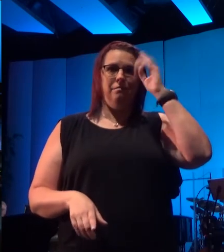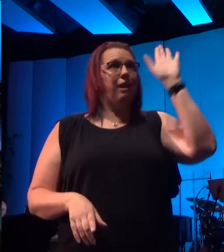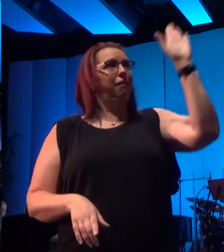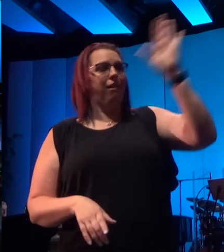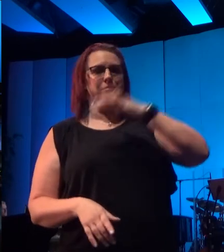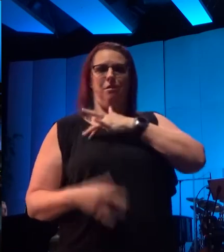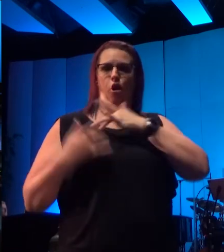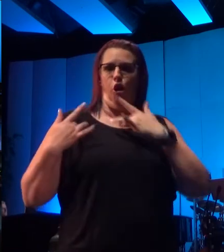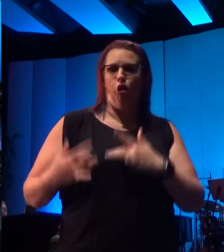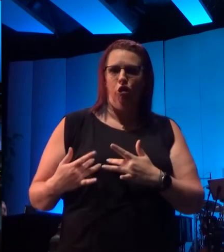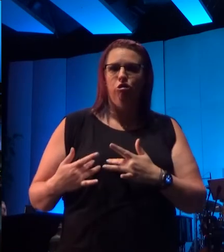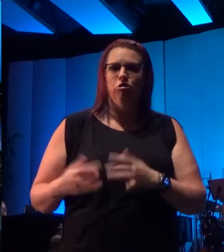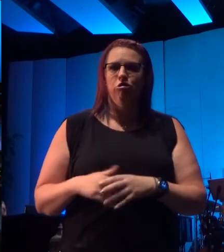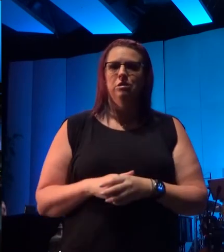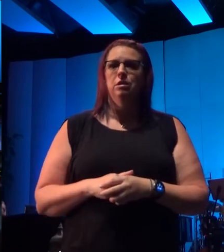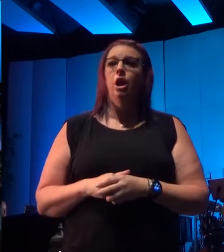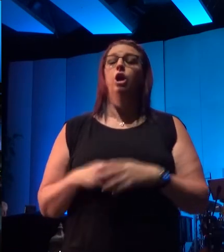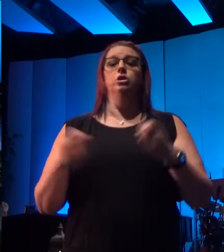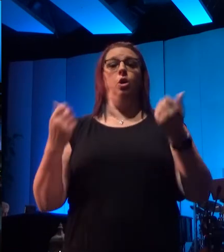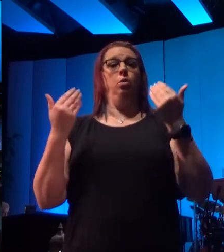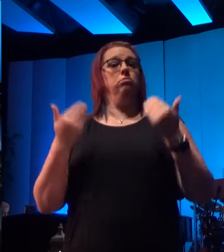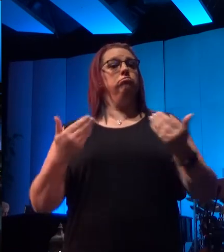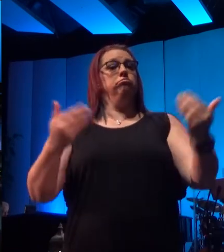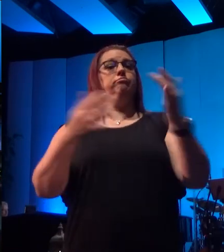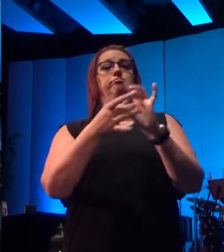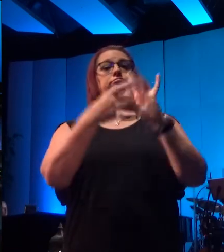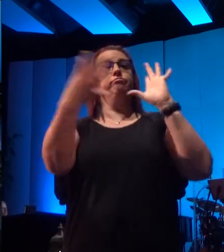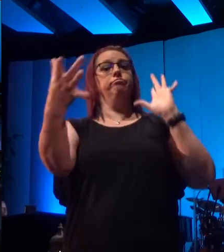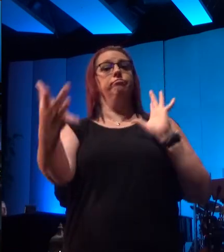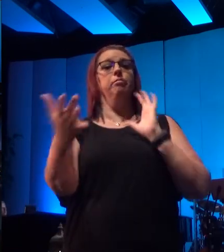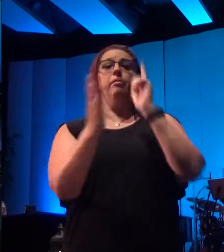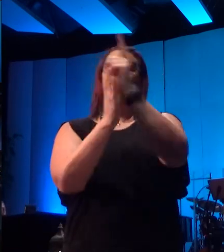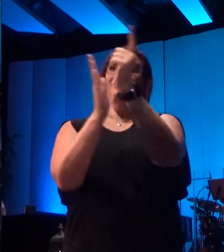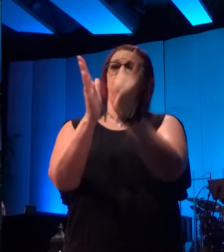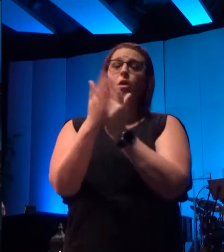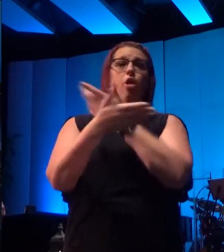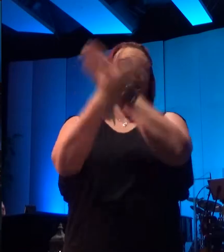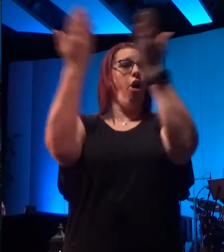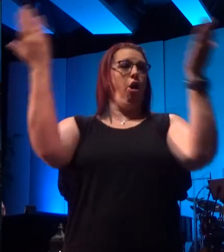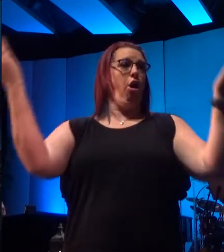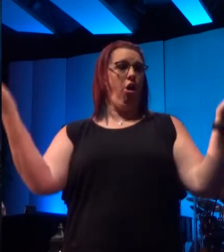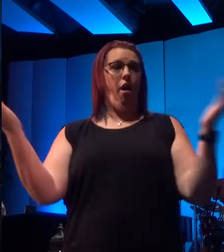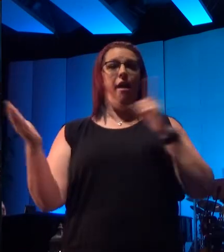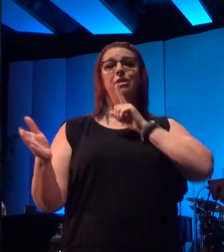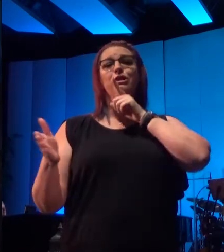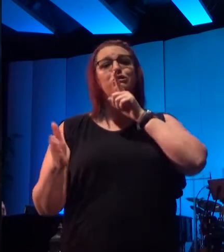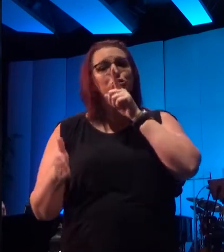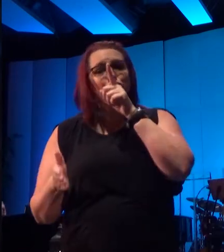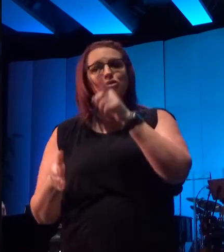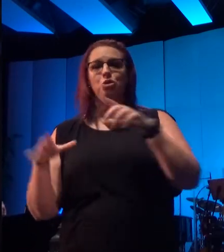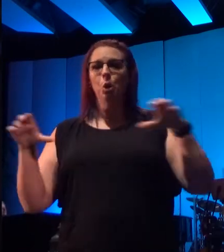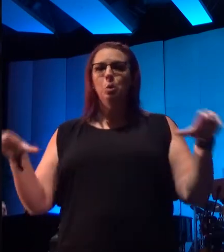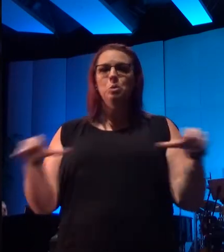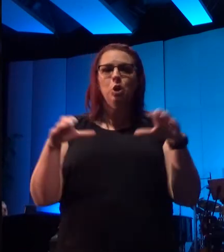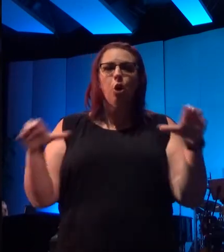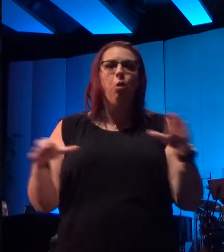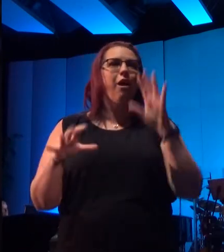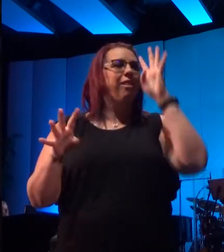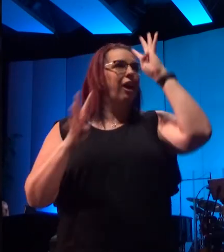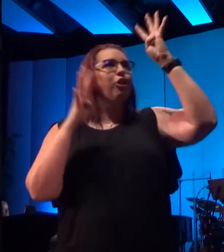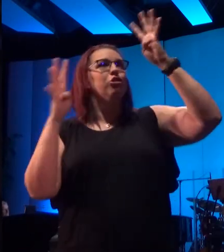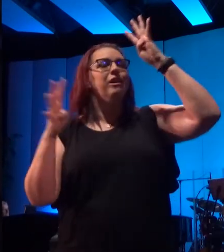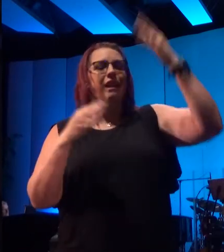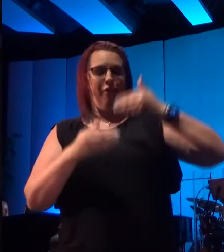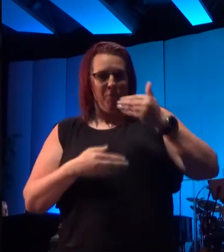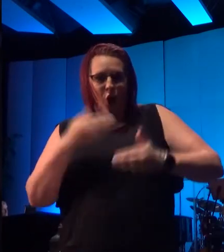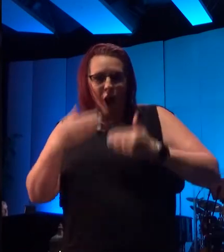beloved. And so I let it go into the law which is the true doer, the creative process which is continually acting